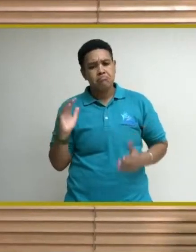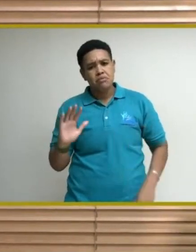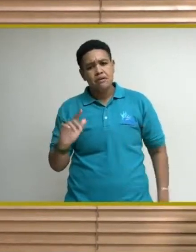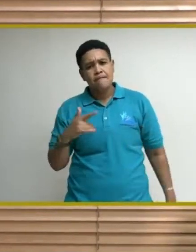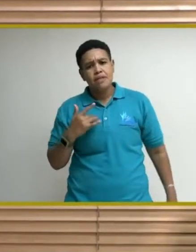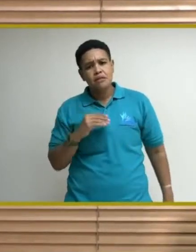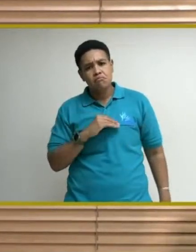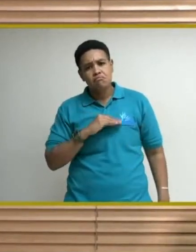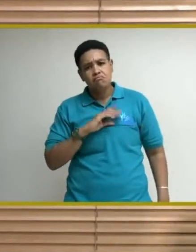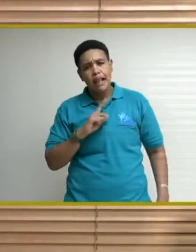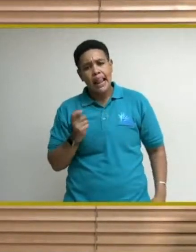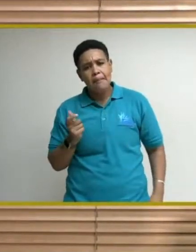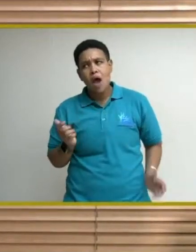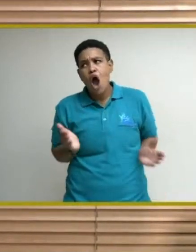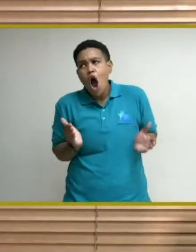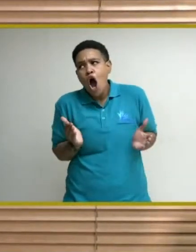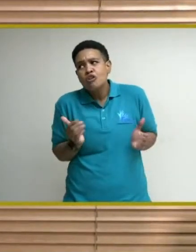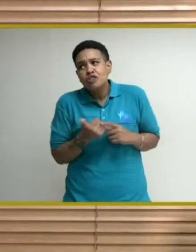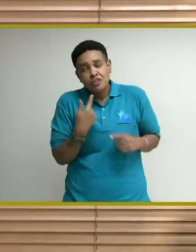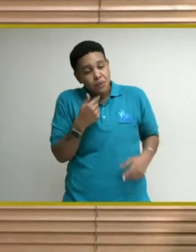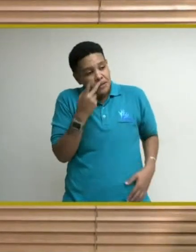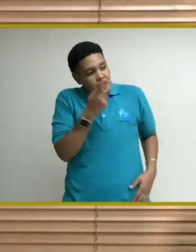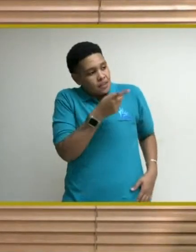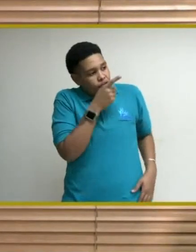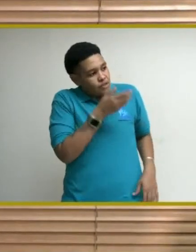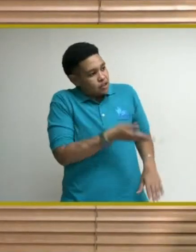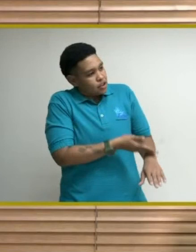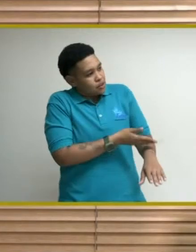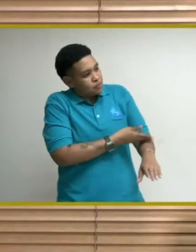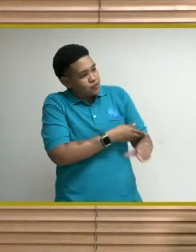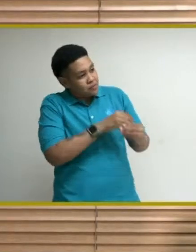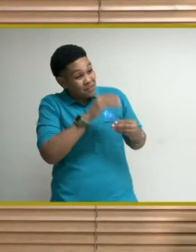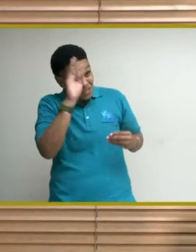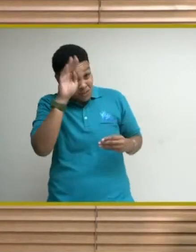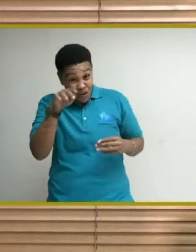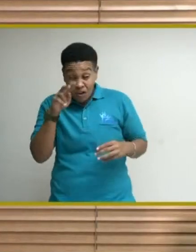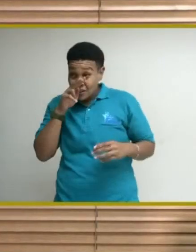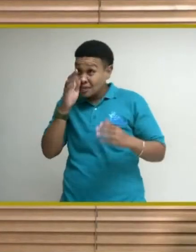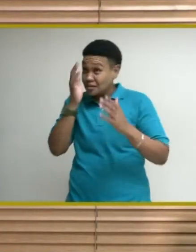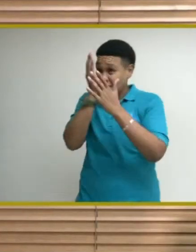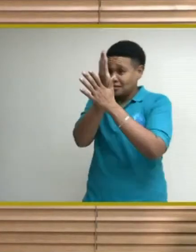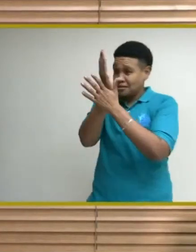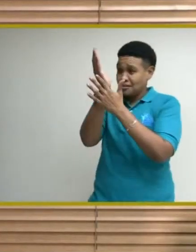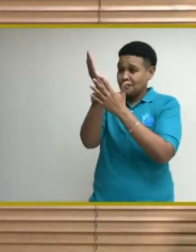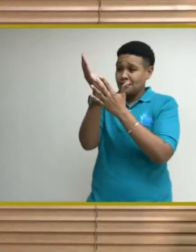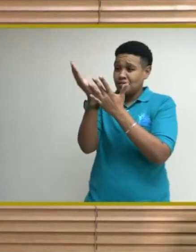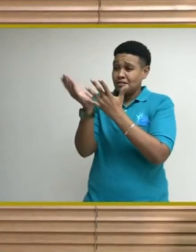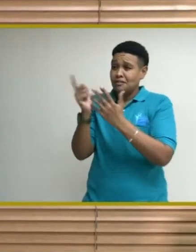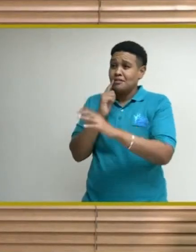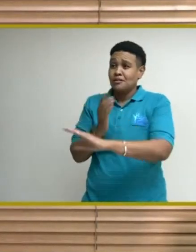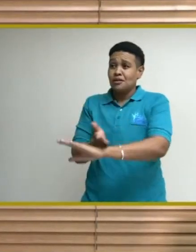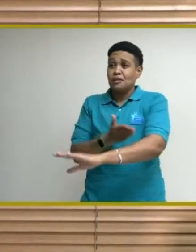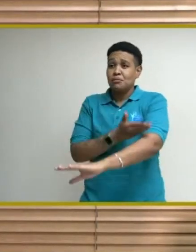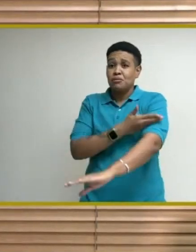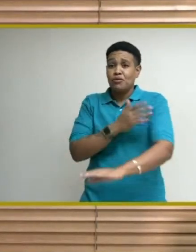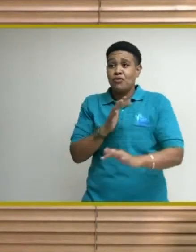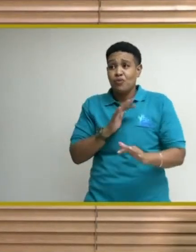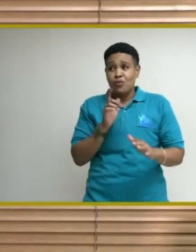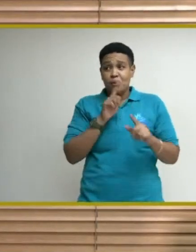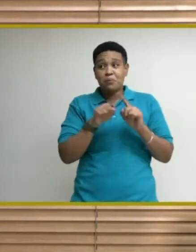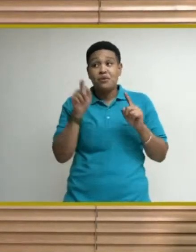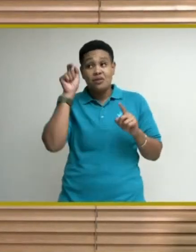and we are seeing improvements in all the indicators. Nevertheless, it's not